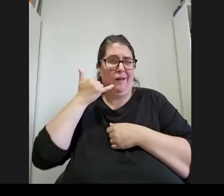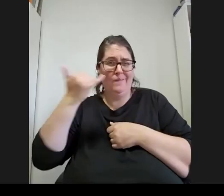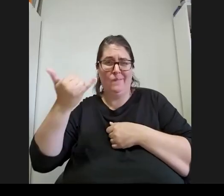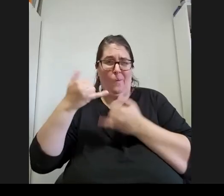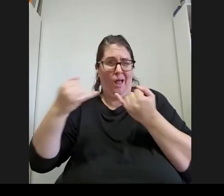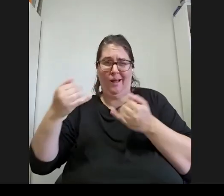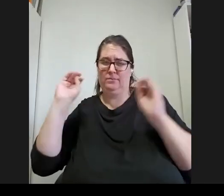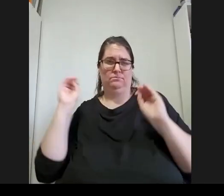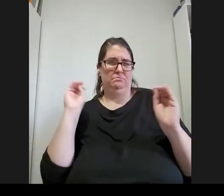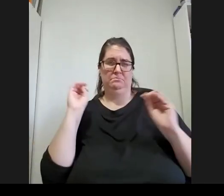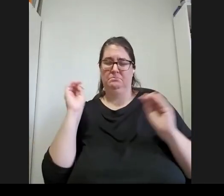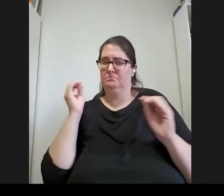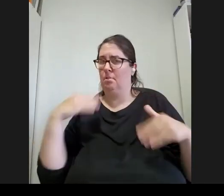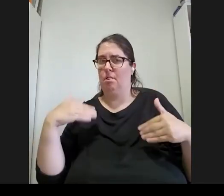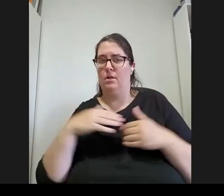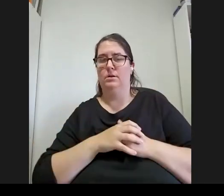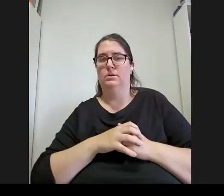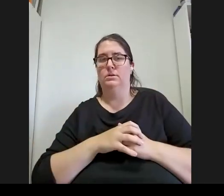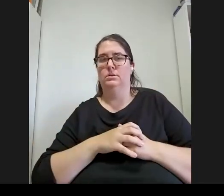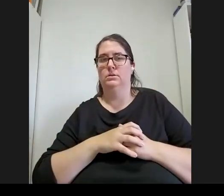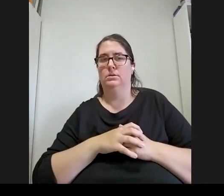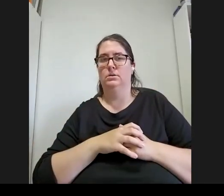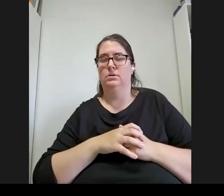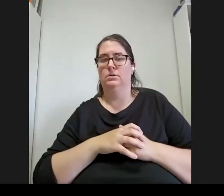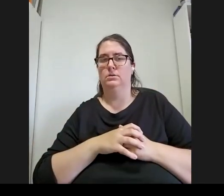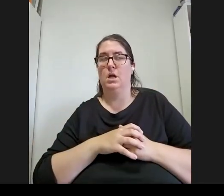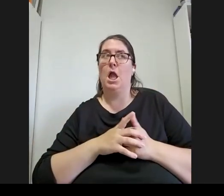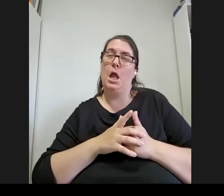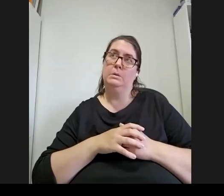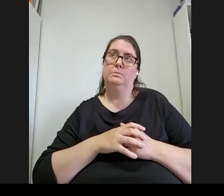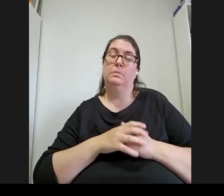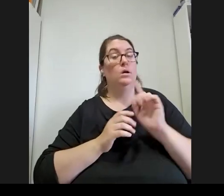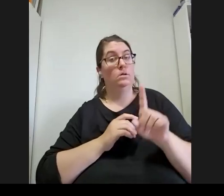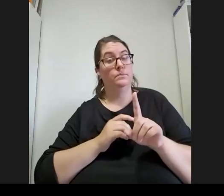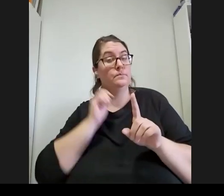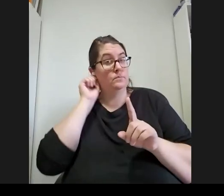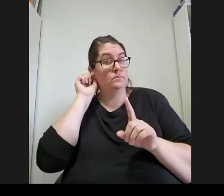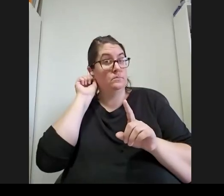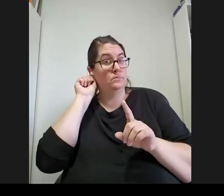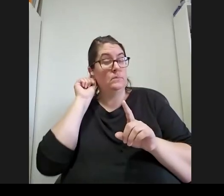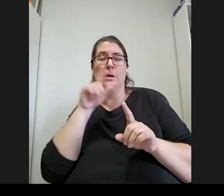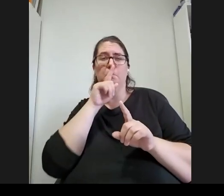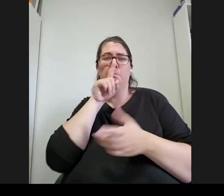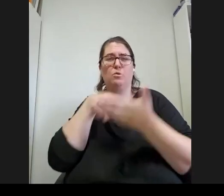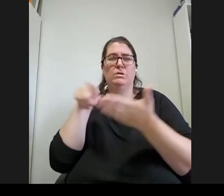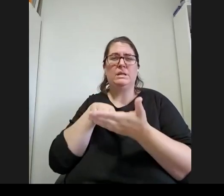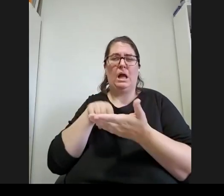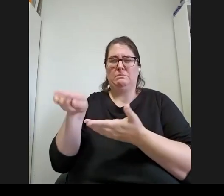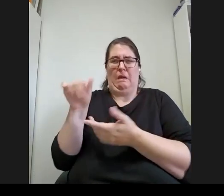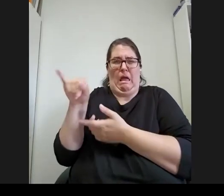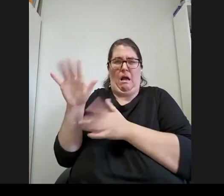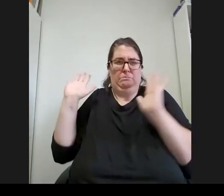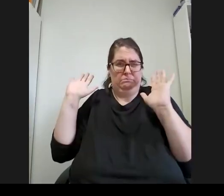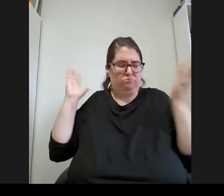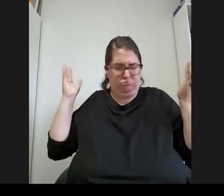Um, and we don't feel safe. And I'll tell you why. And I'm not, this is not a criticism of AI.